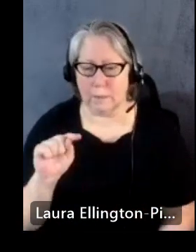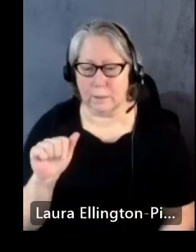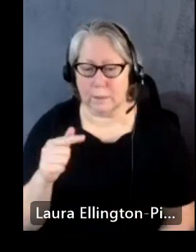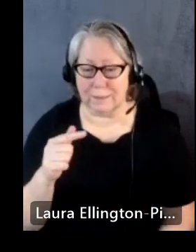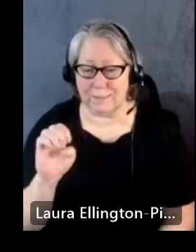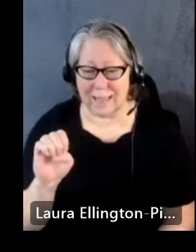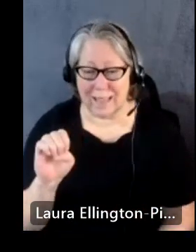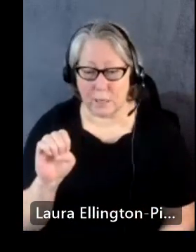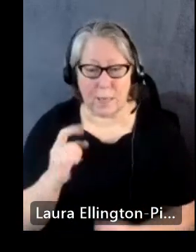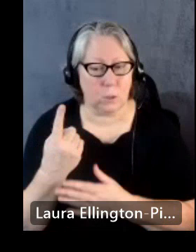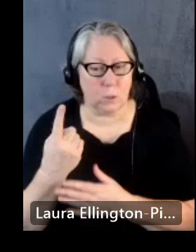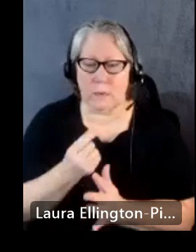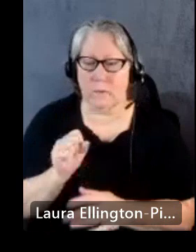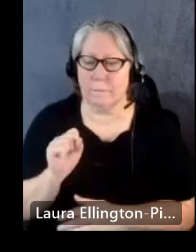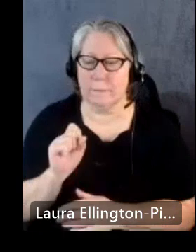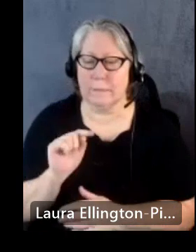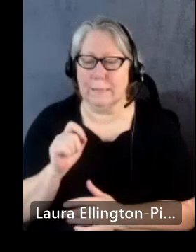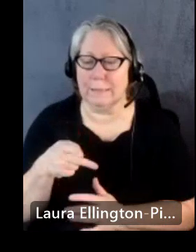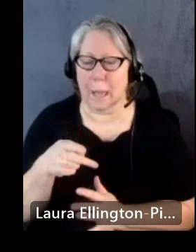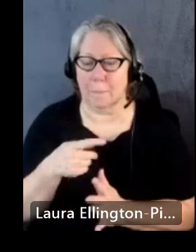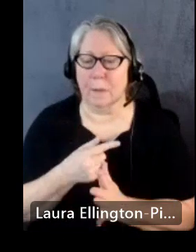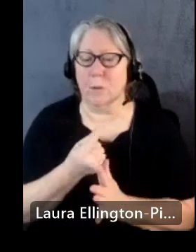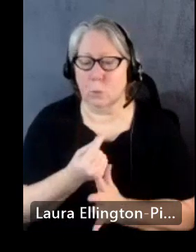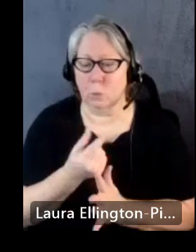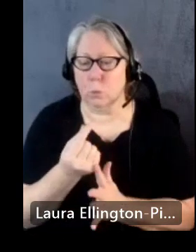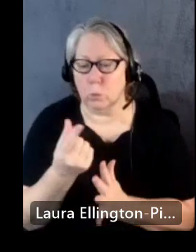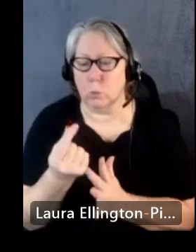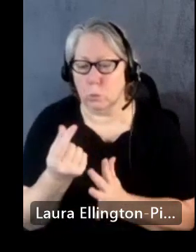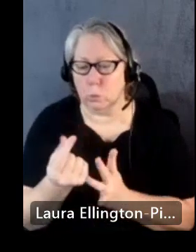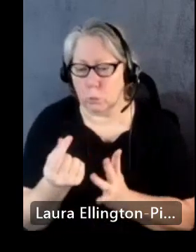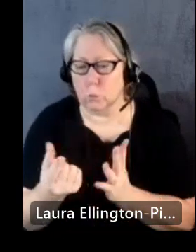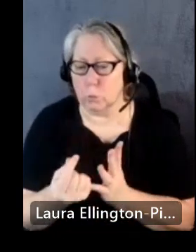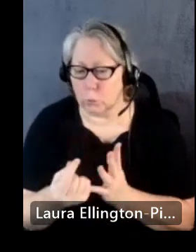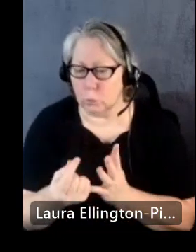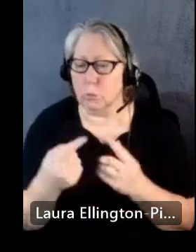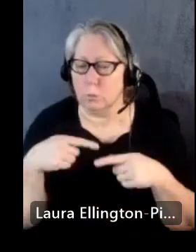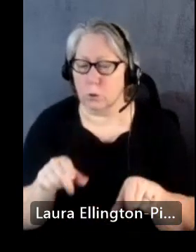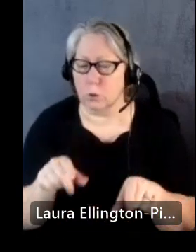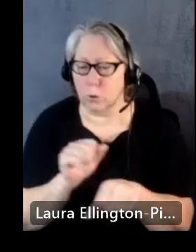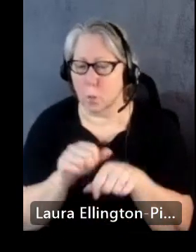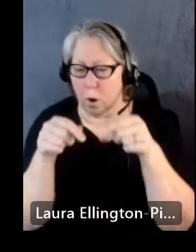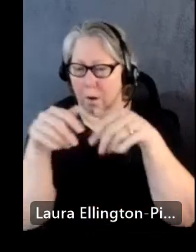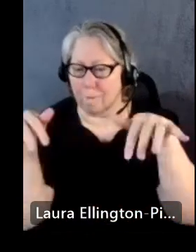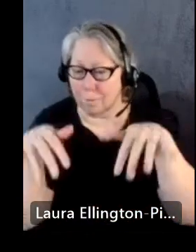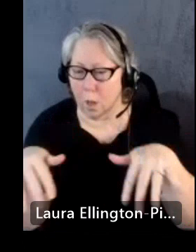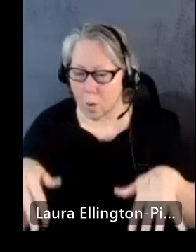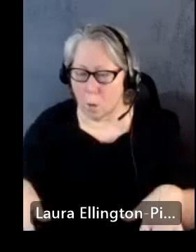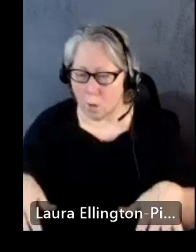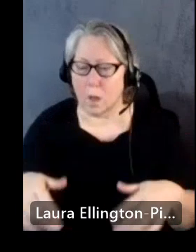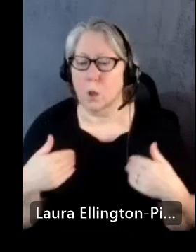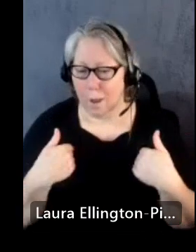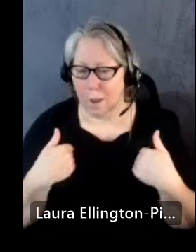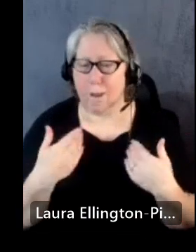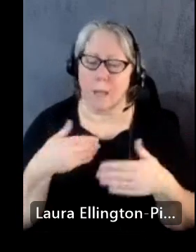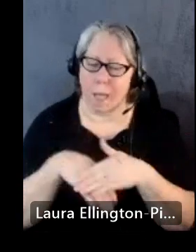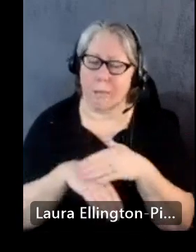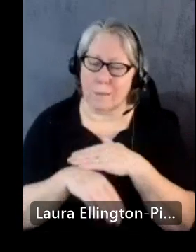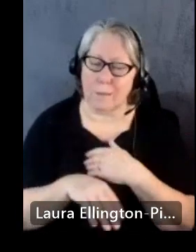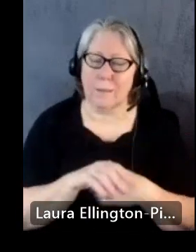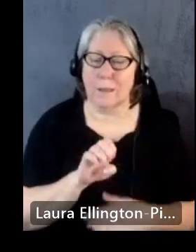a workflow. So users do have different levels of access, such as edits, reviewing, and